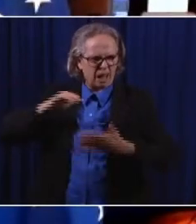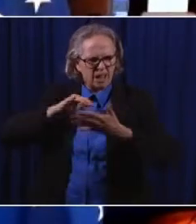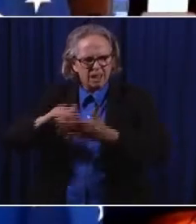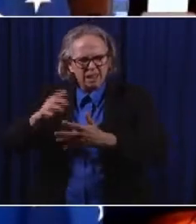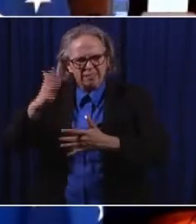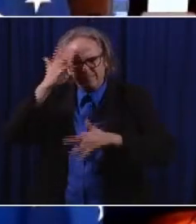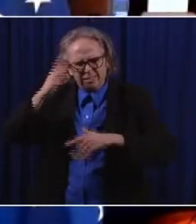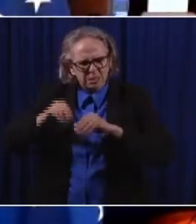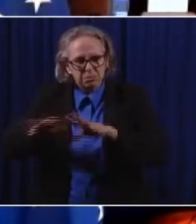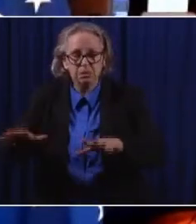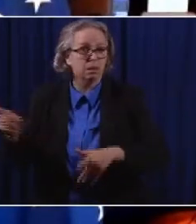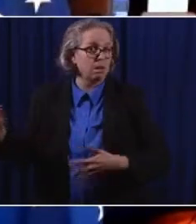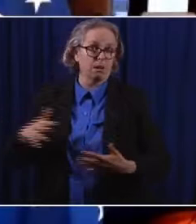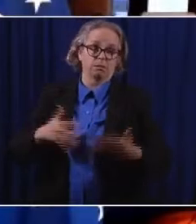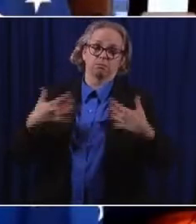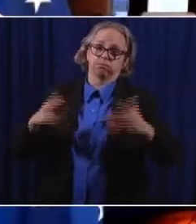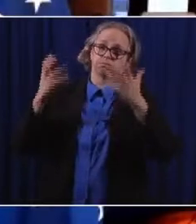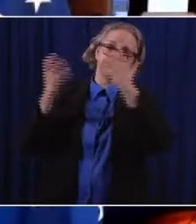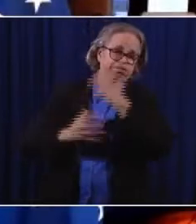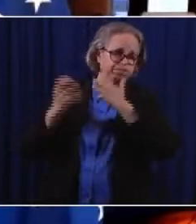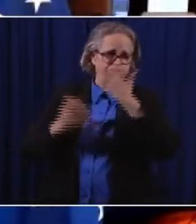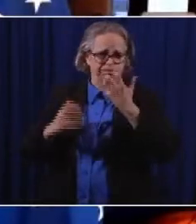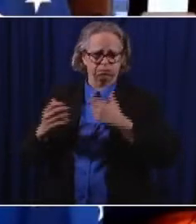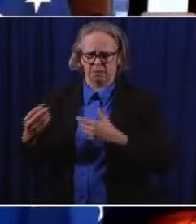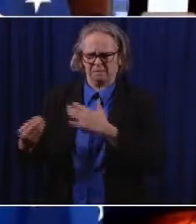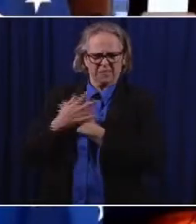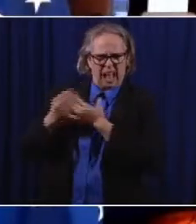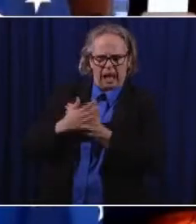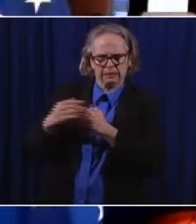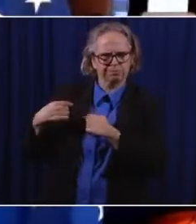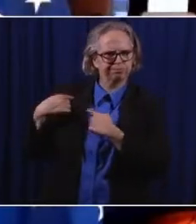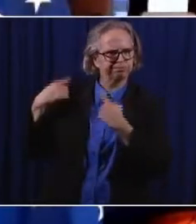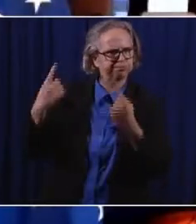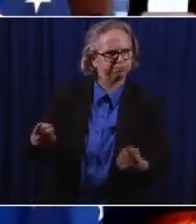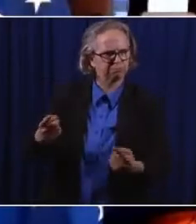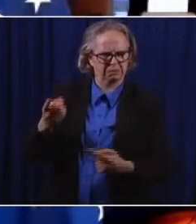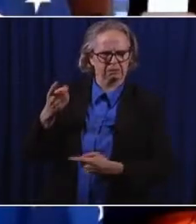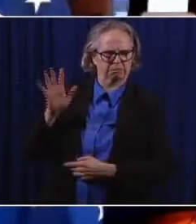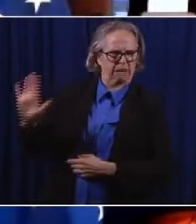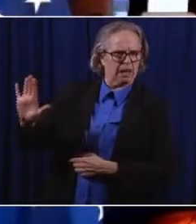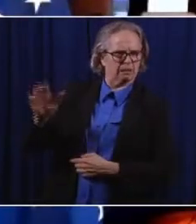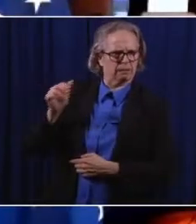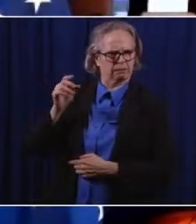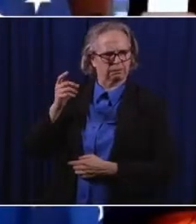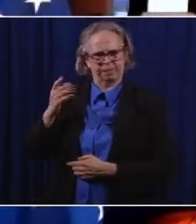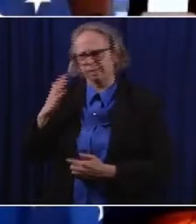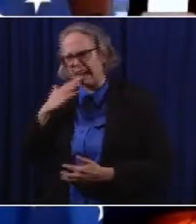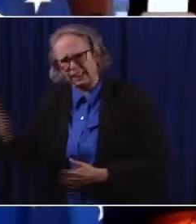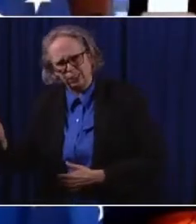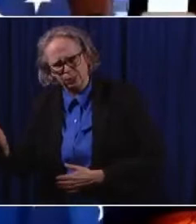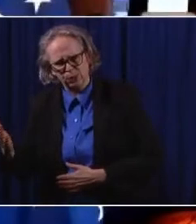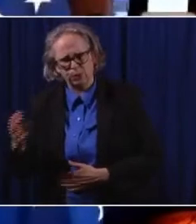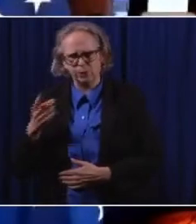and our entire team throughout. And I want to thank Dr. Norris Turner for joining us.